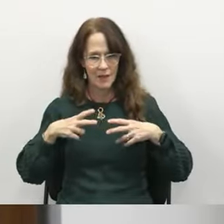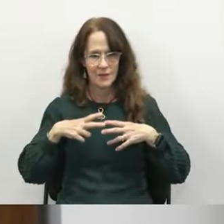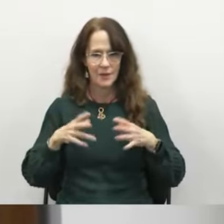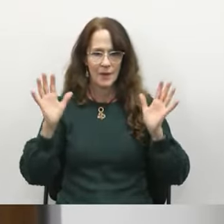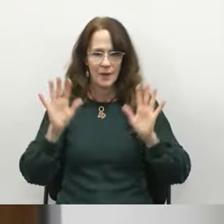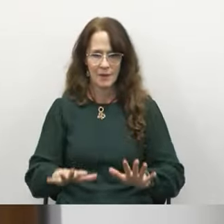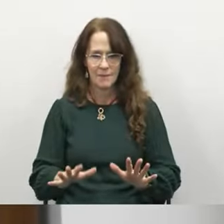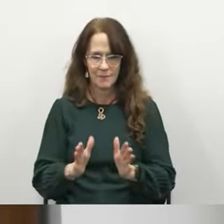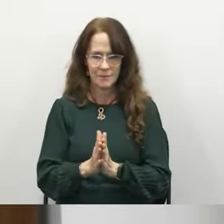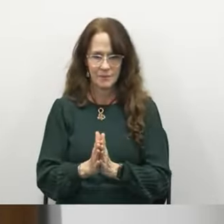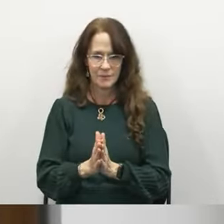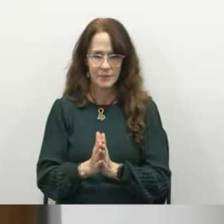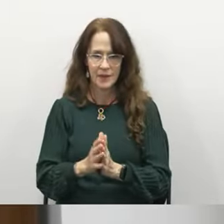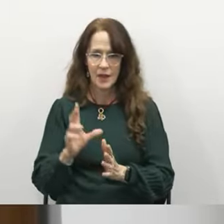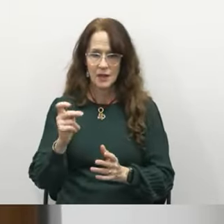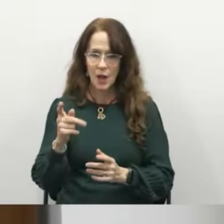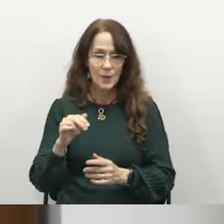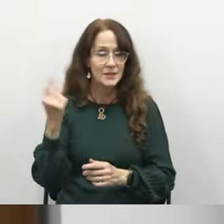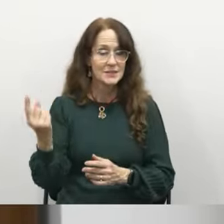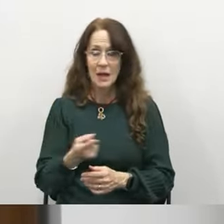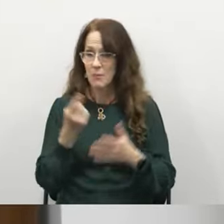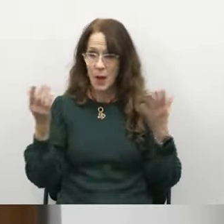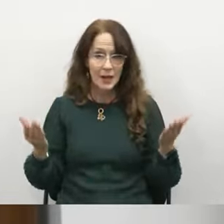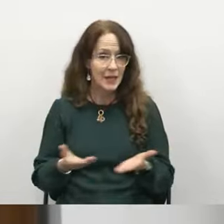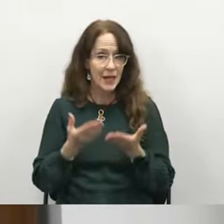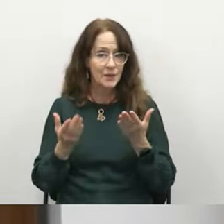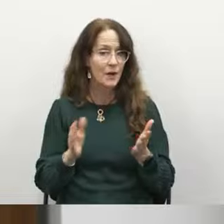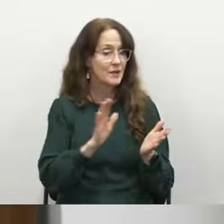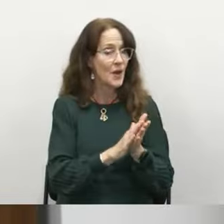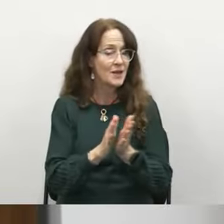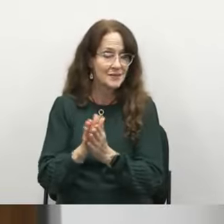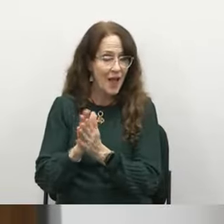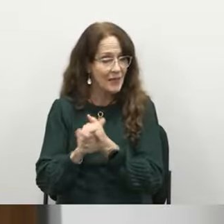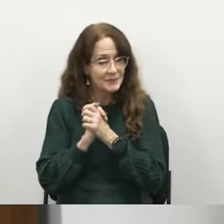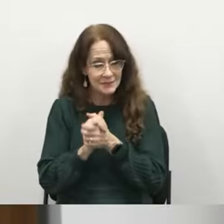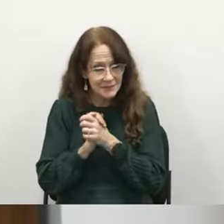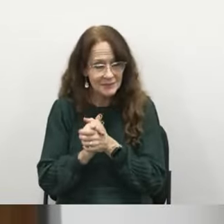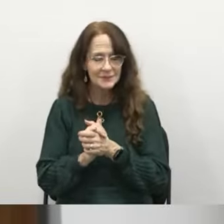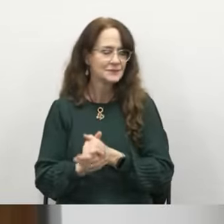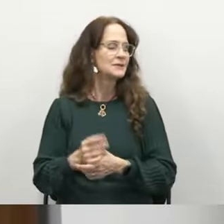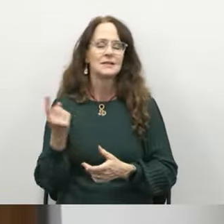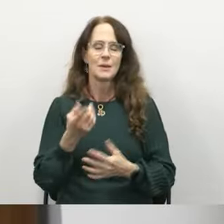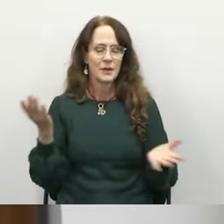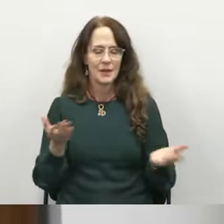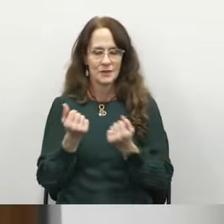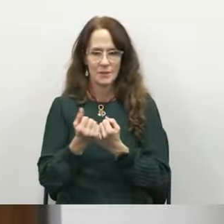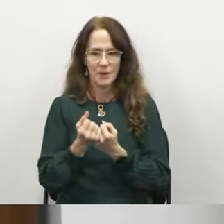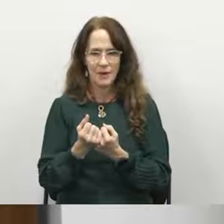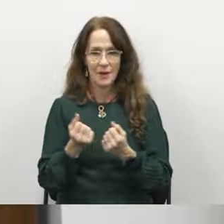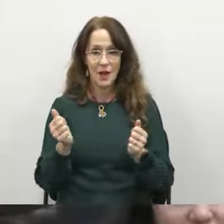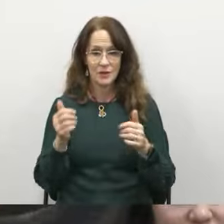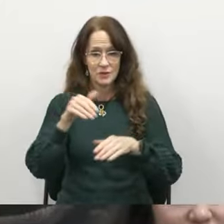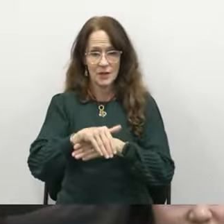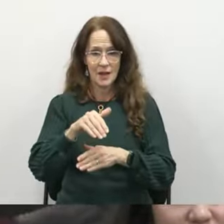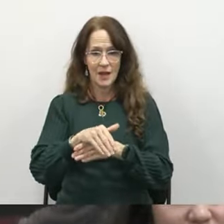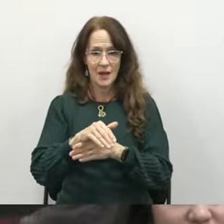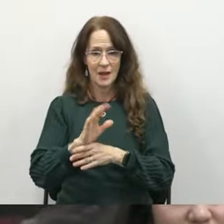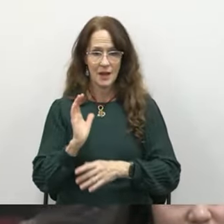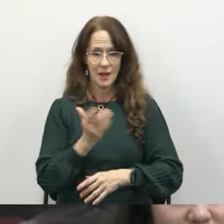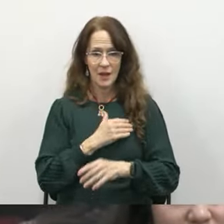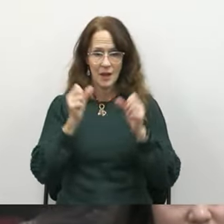So Chloe, is there anybody you'd like to acknowledge? Anybody that Yes, came of out course. to support you? With me tonight, I have